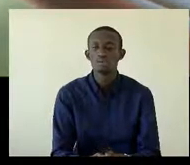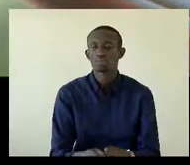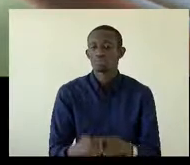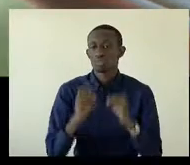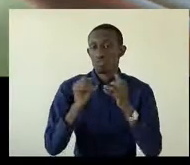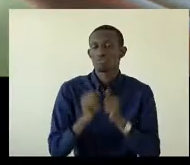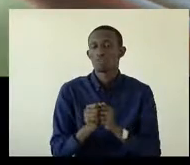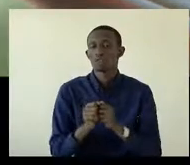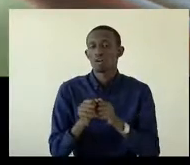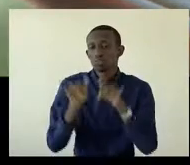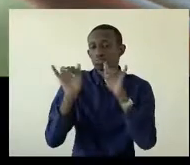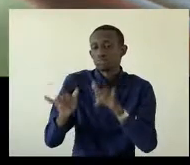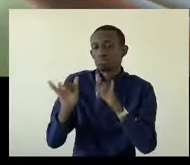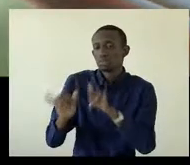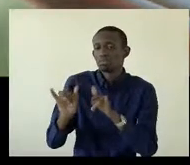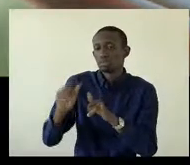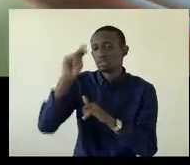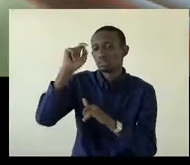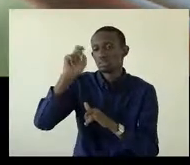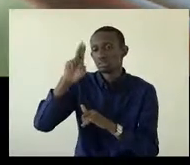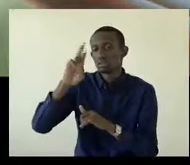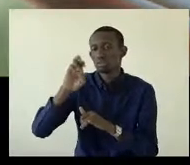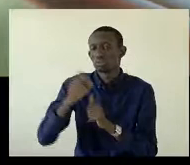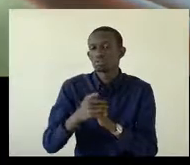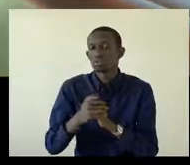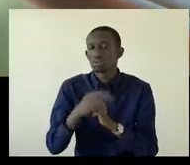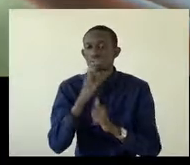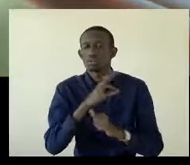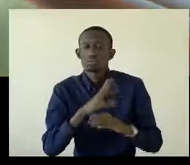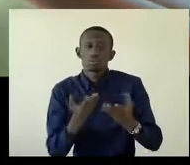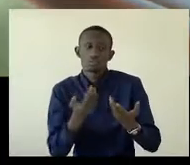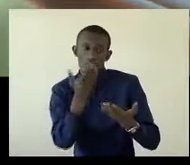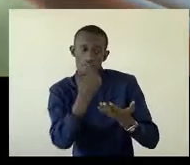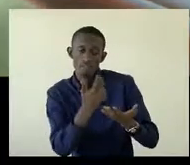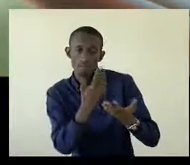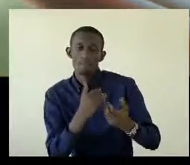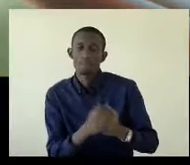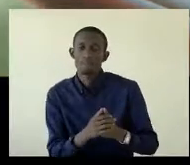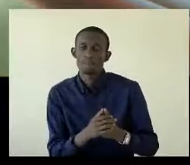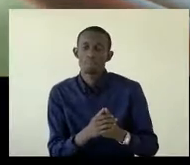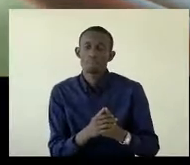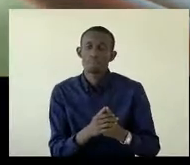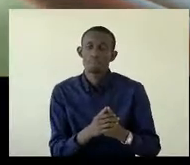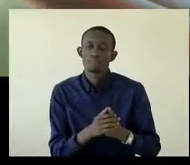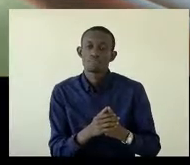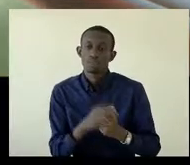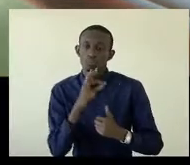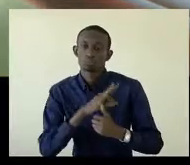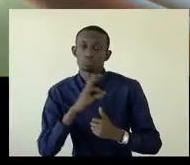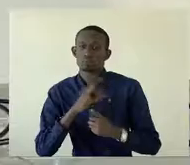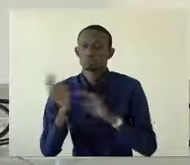the sustainable natural income generated by natural capital is what you're looking at. Umutungo kamere is the natural